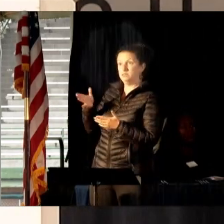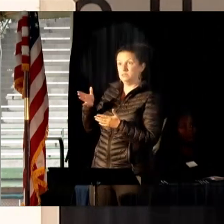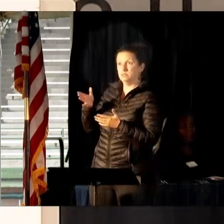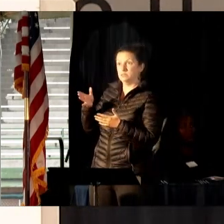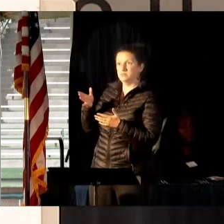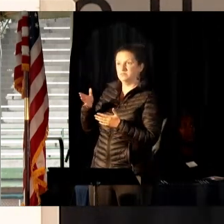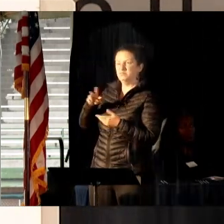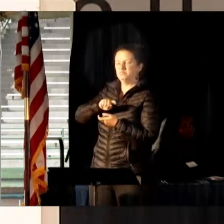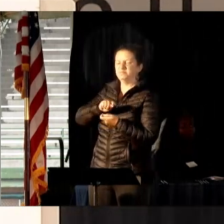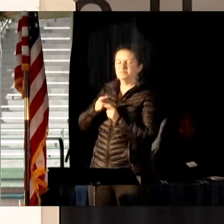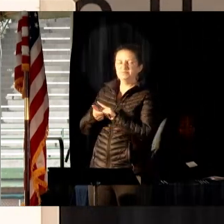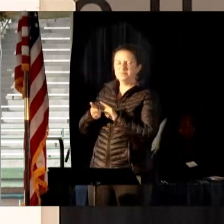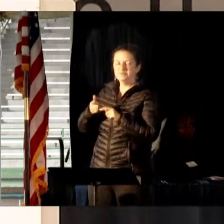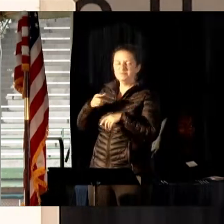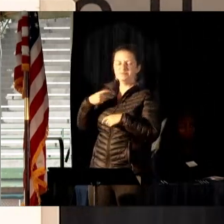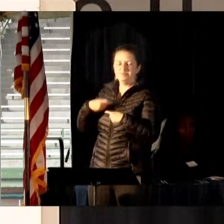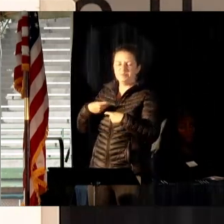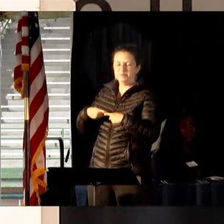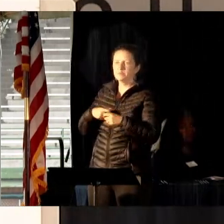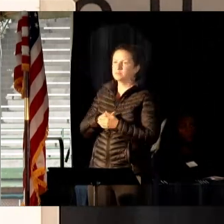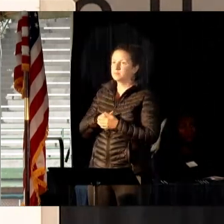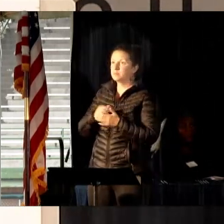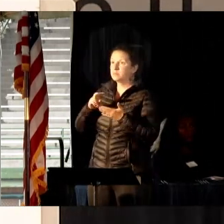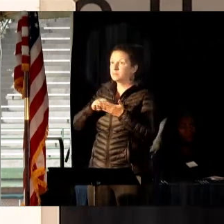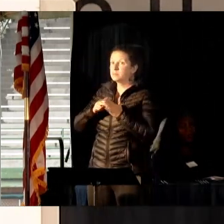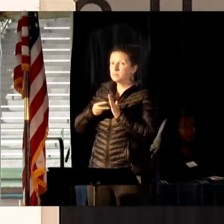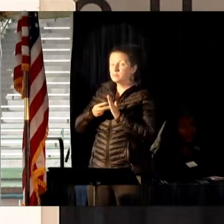Spanish, this saying almost directly translates to,